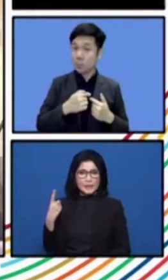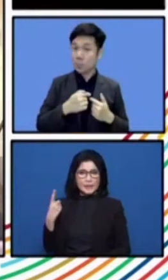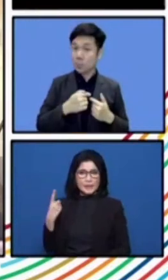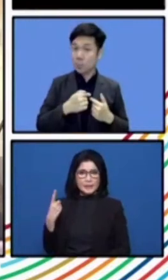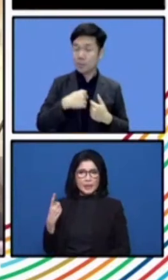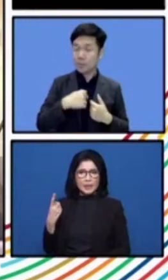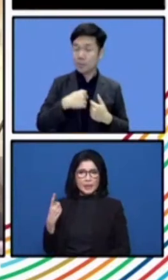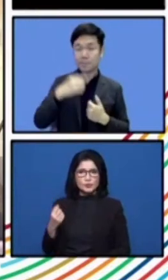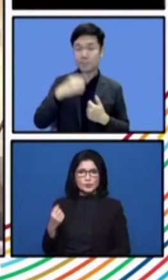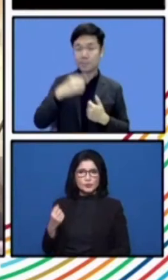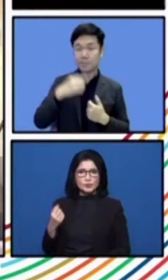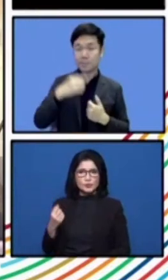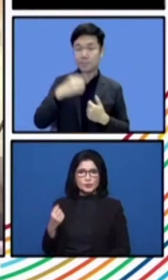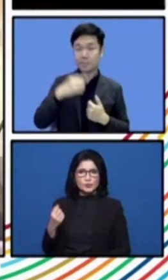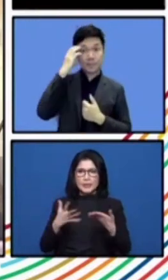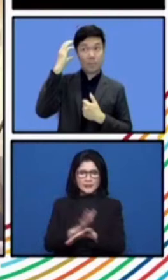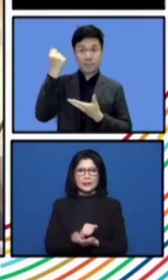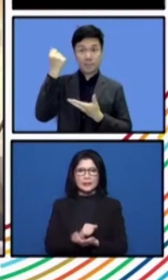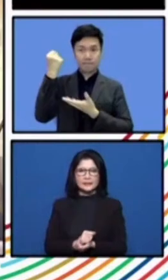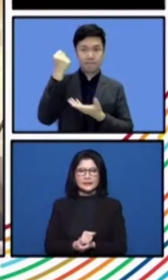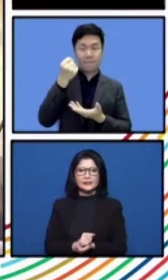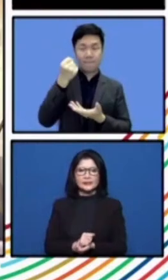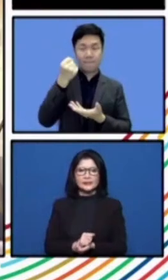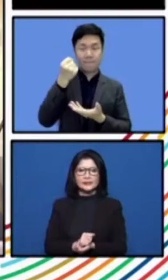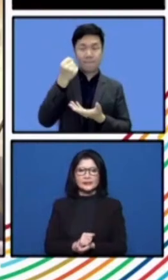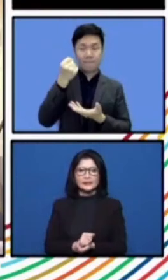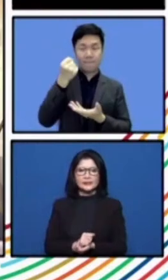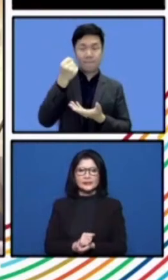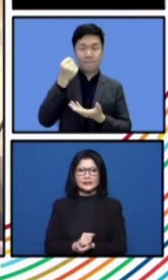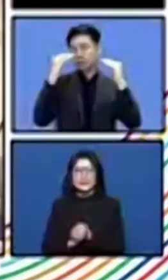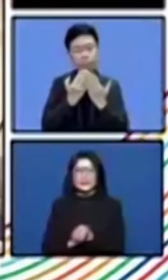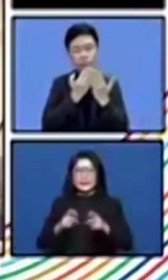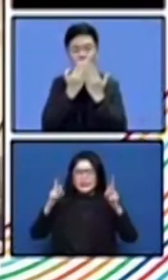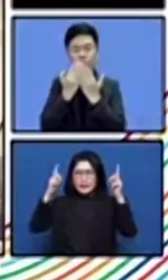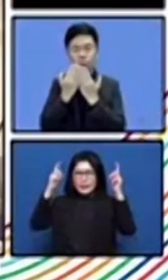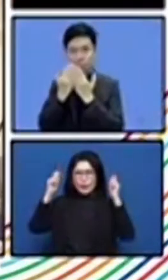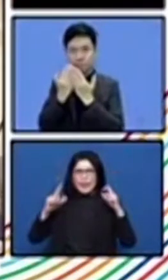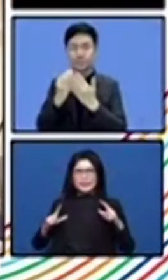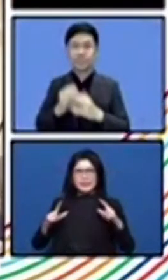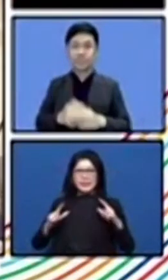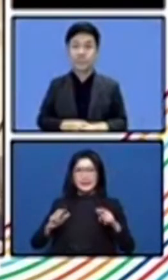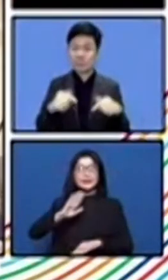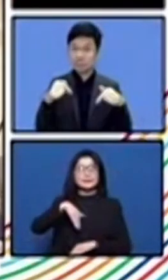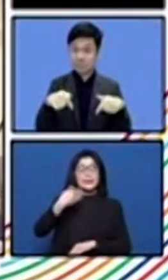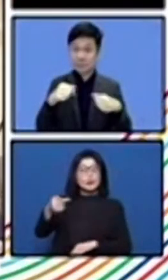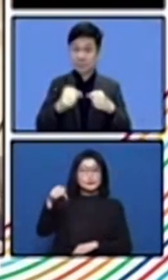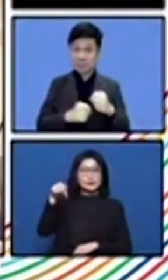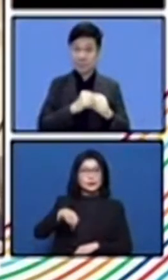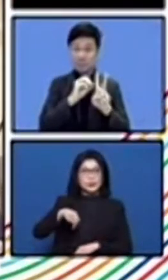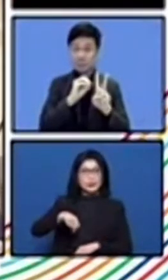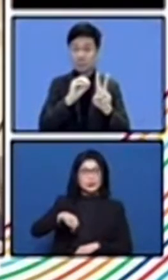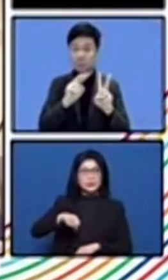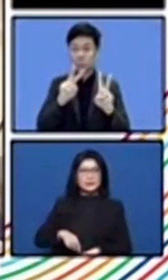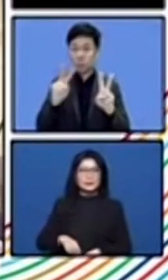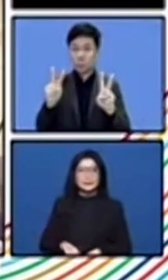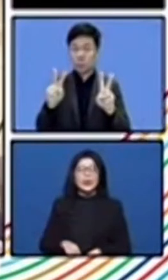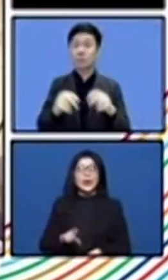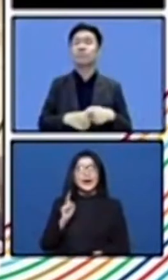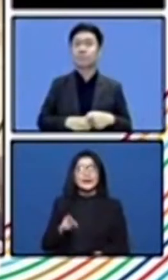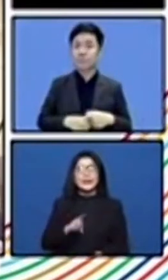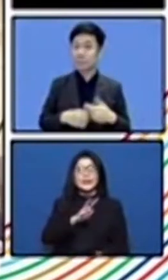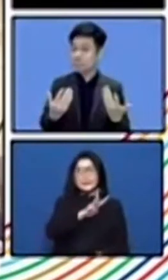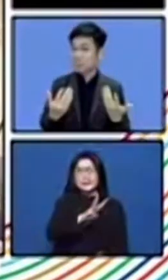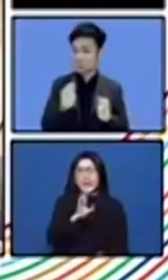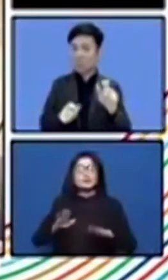of social inclusion in the country I see the enrollment around 300 students enroll at the higher education